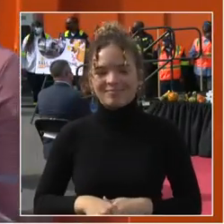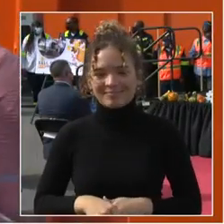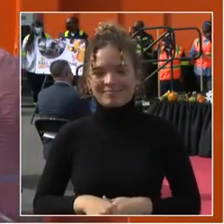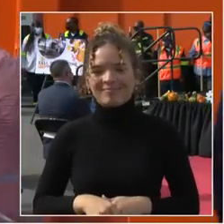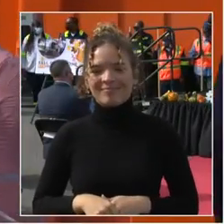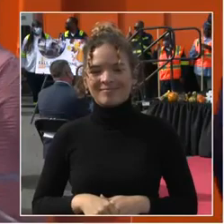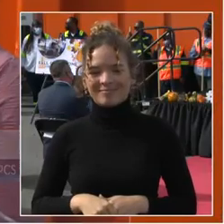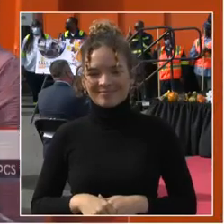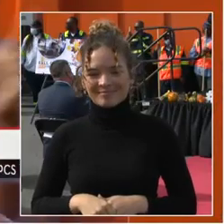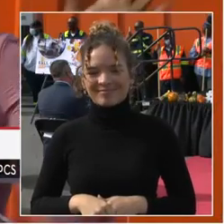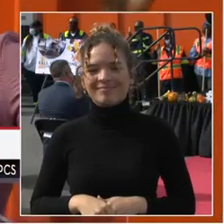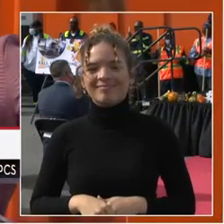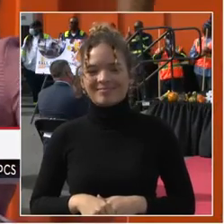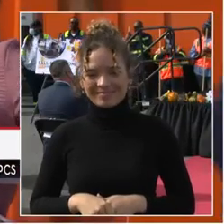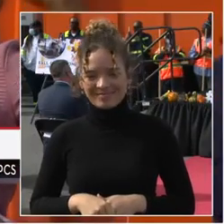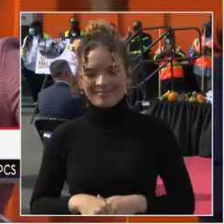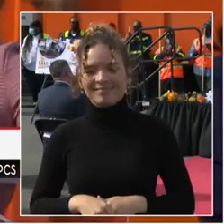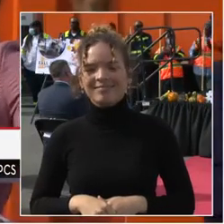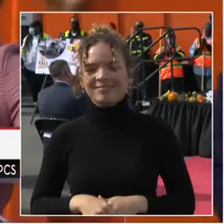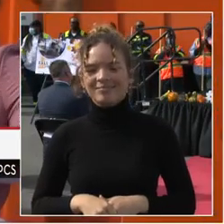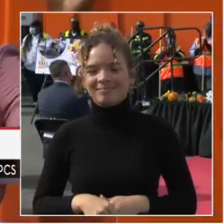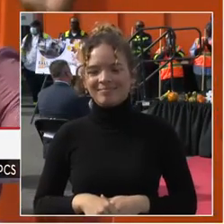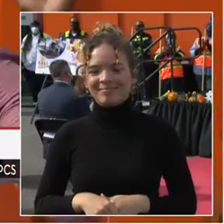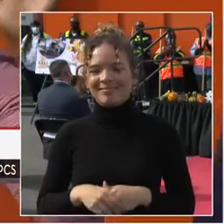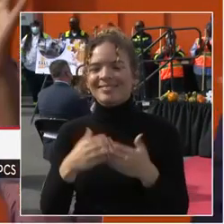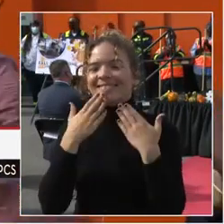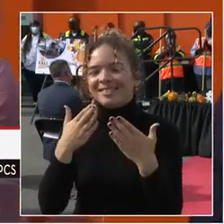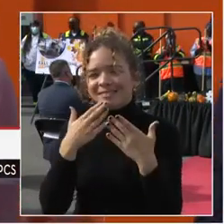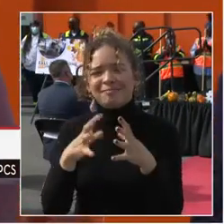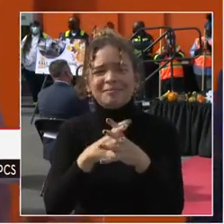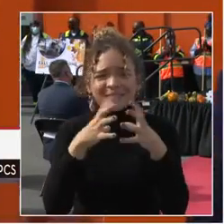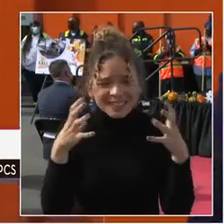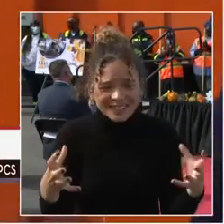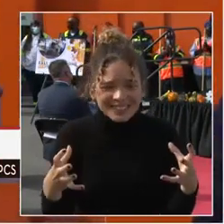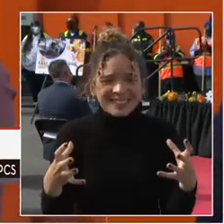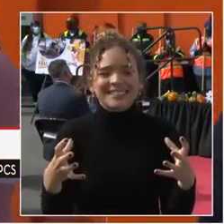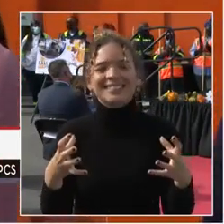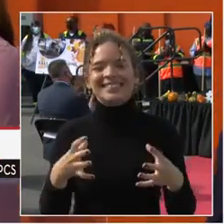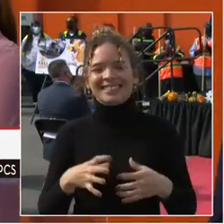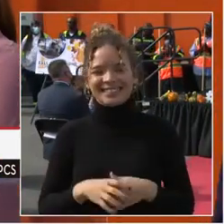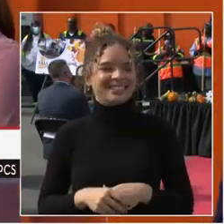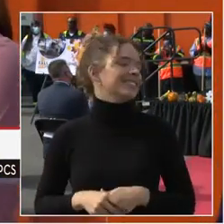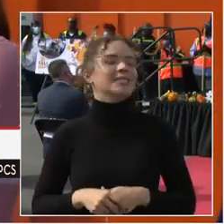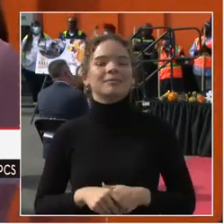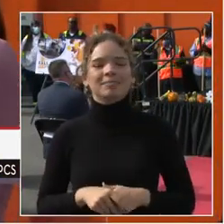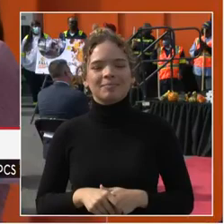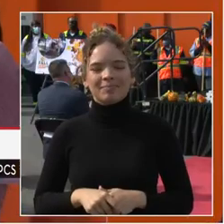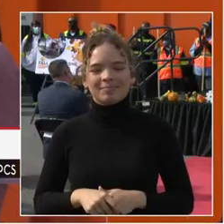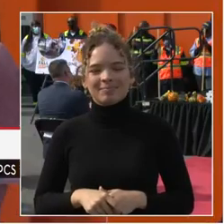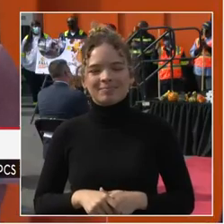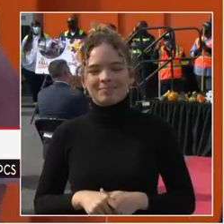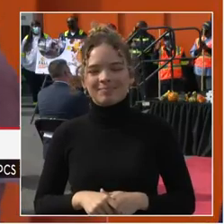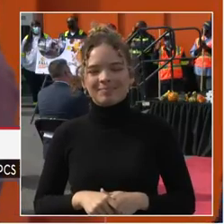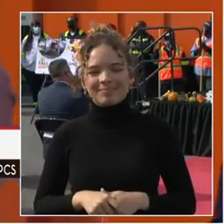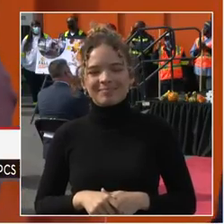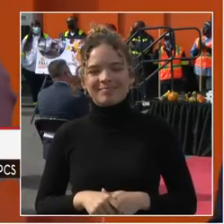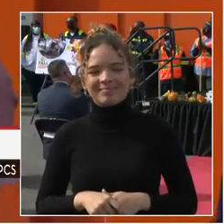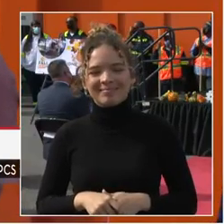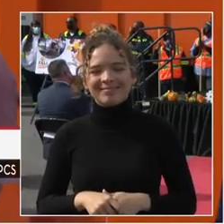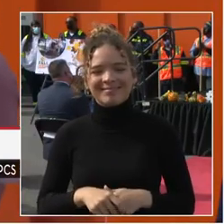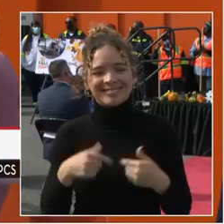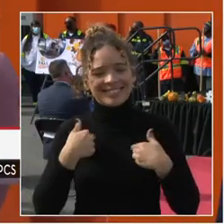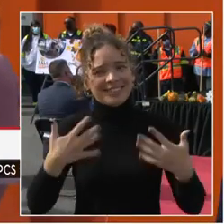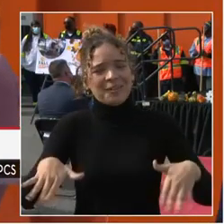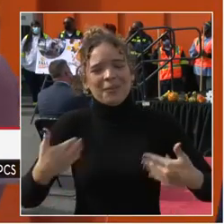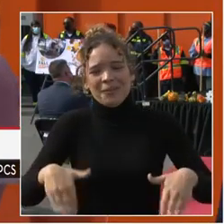much. Champions. Woo! They're so excited. Thank you, thank you, thank you. First